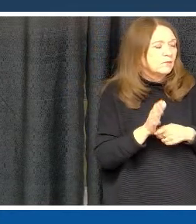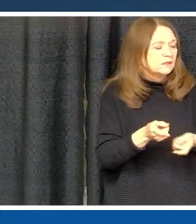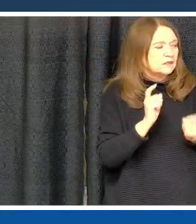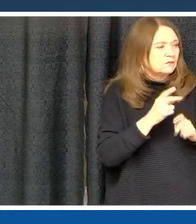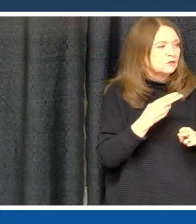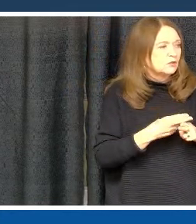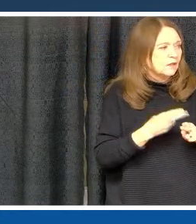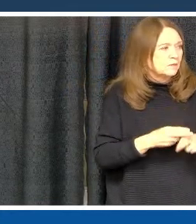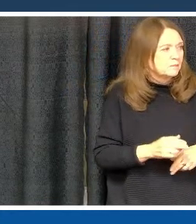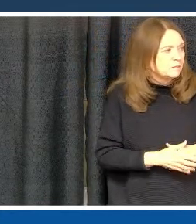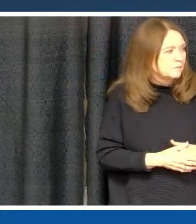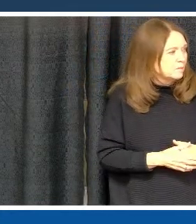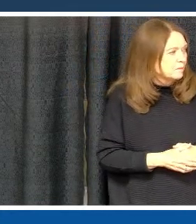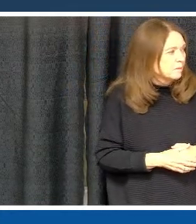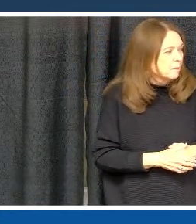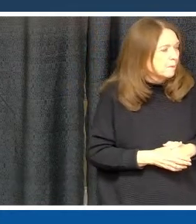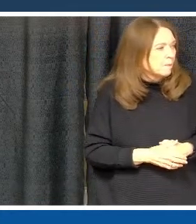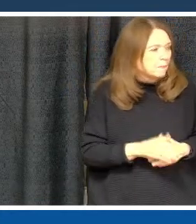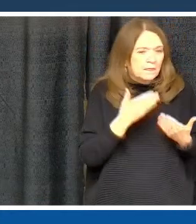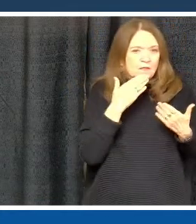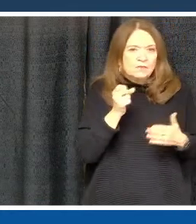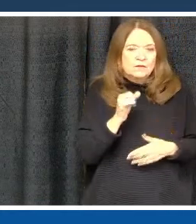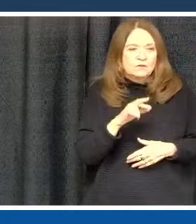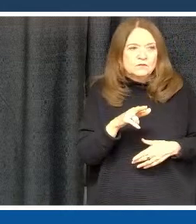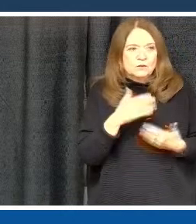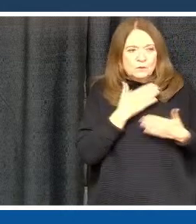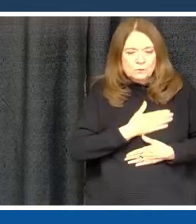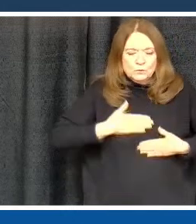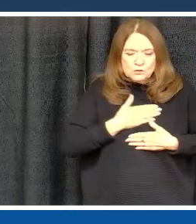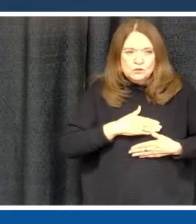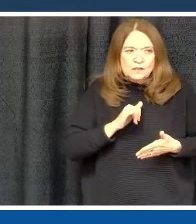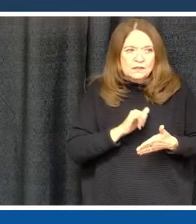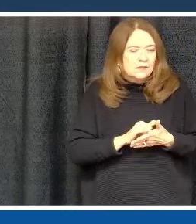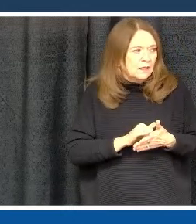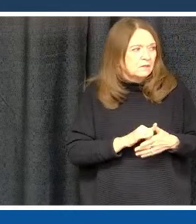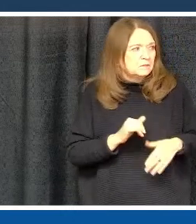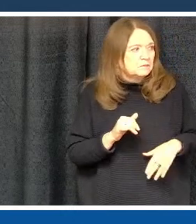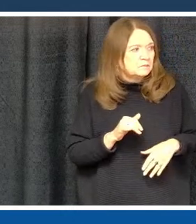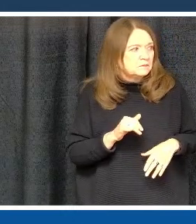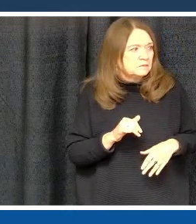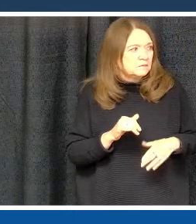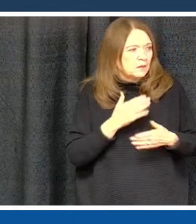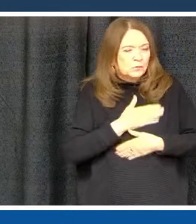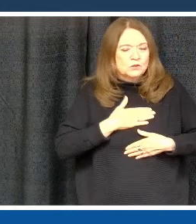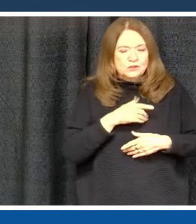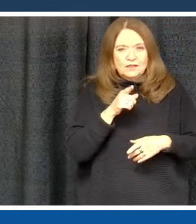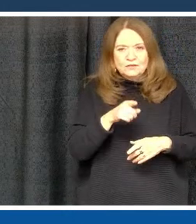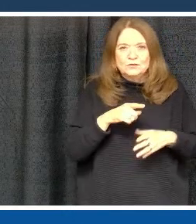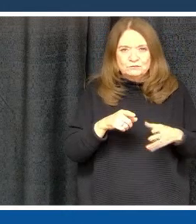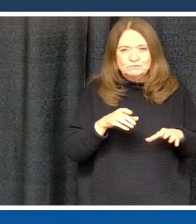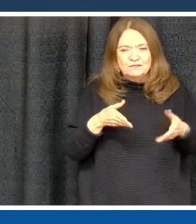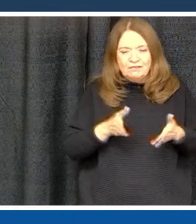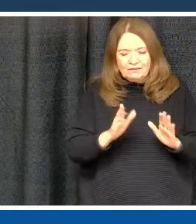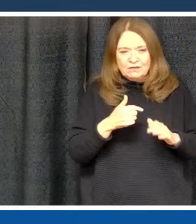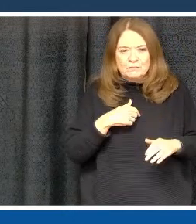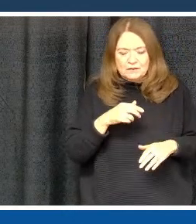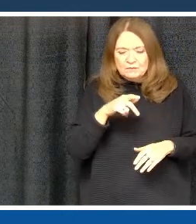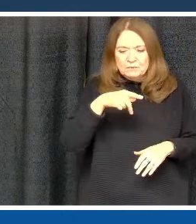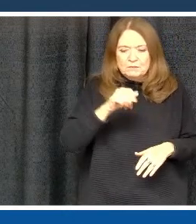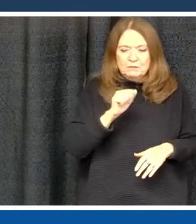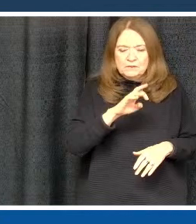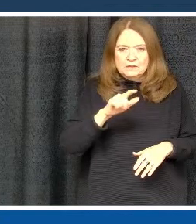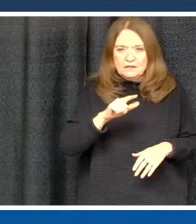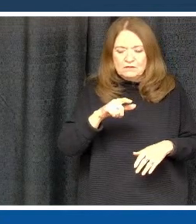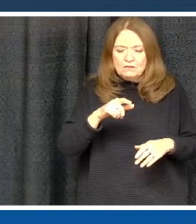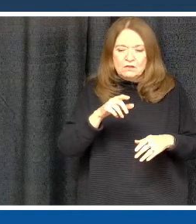name. Thank you, sir. Appreciate the commendation here. Roshan Patel, local hotel